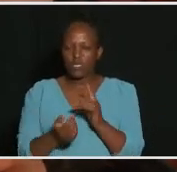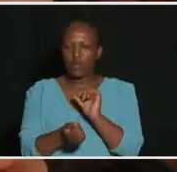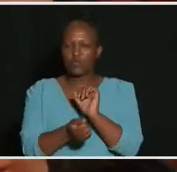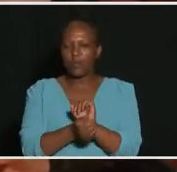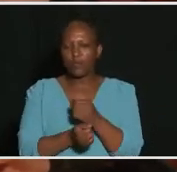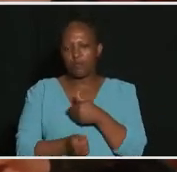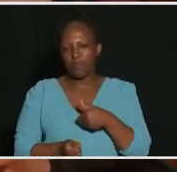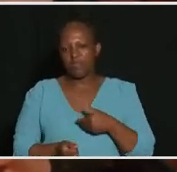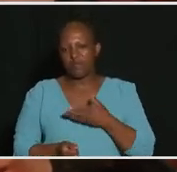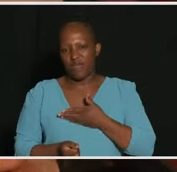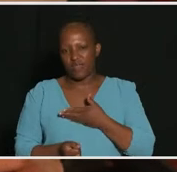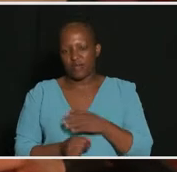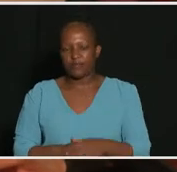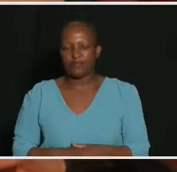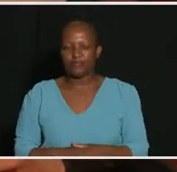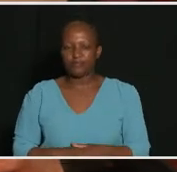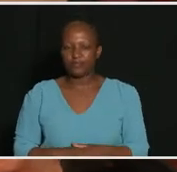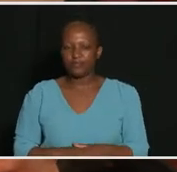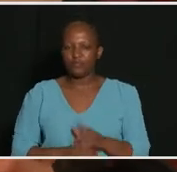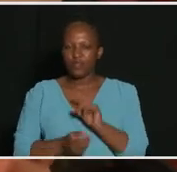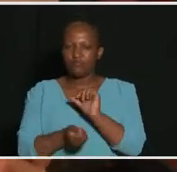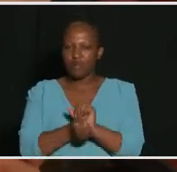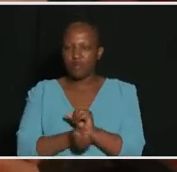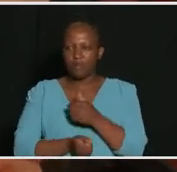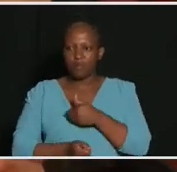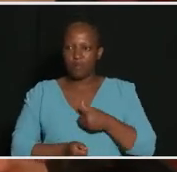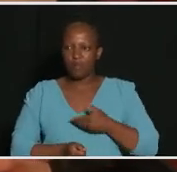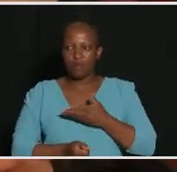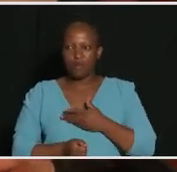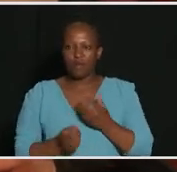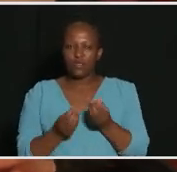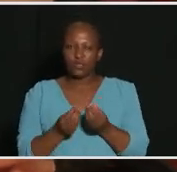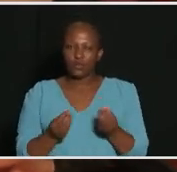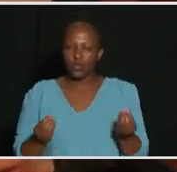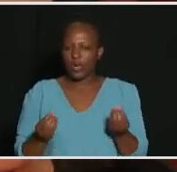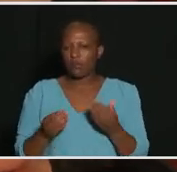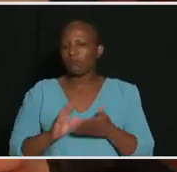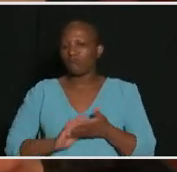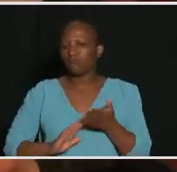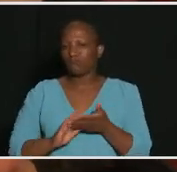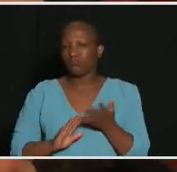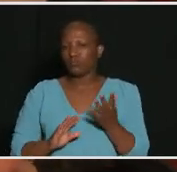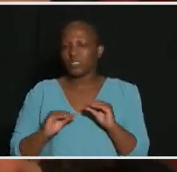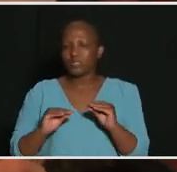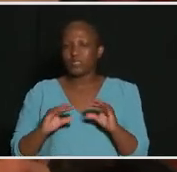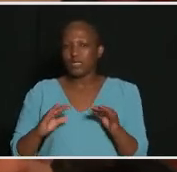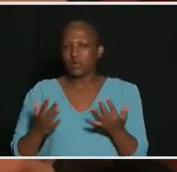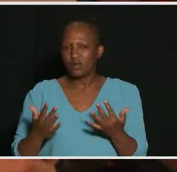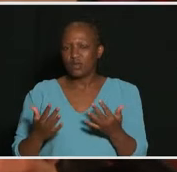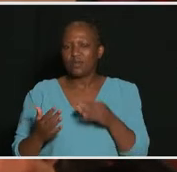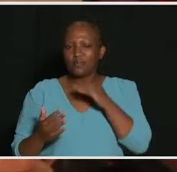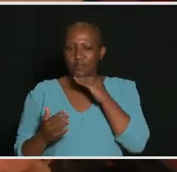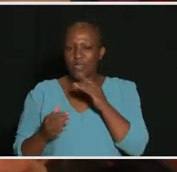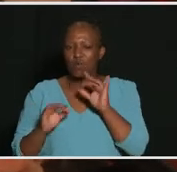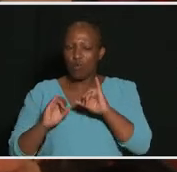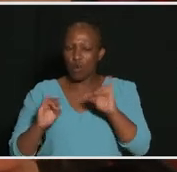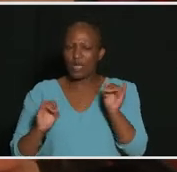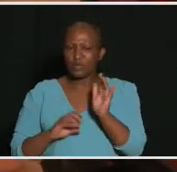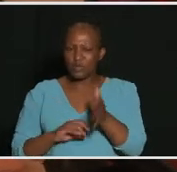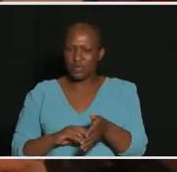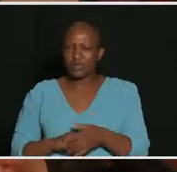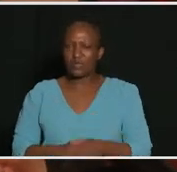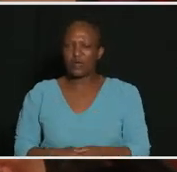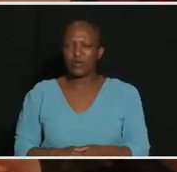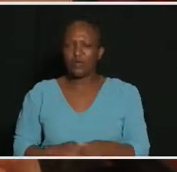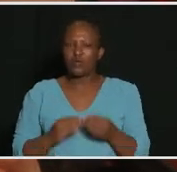parents but imprisoning parents will not help the children cope better with with the lessons if anything it will make it worse